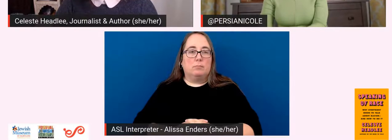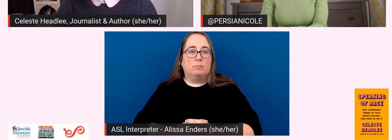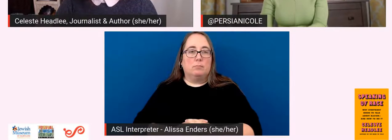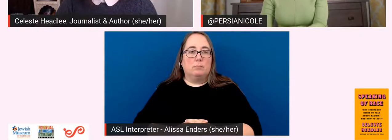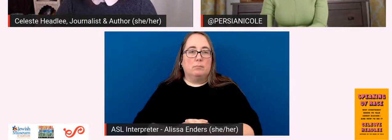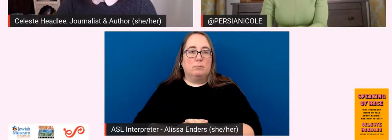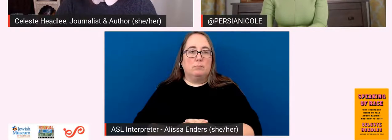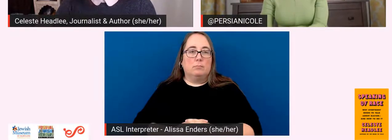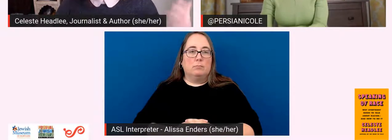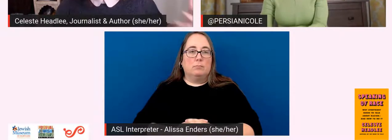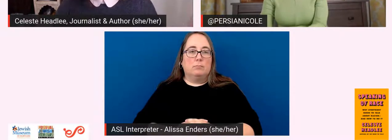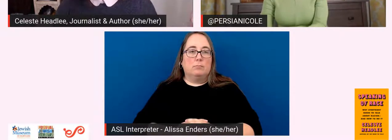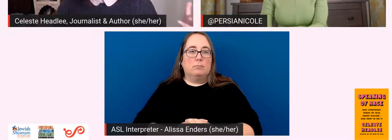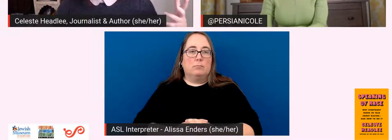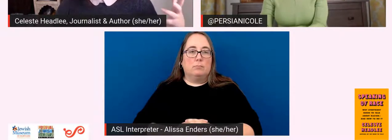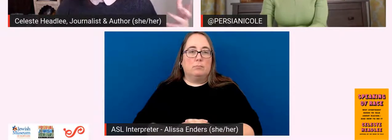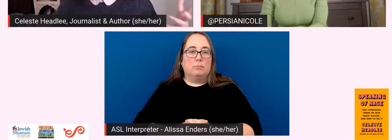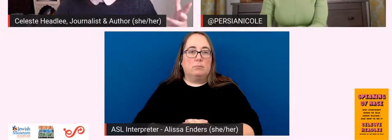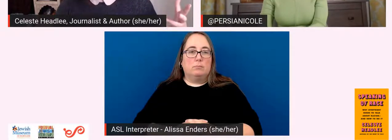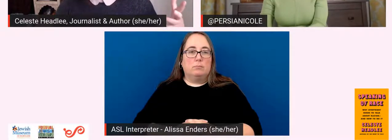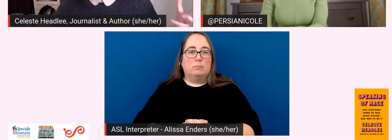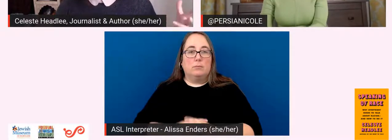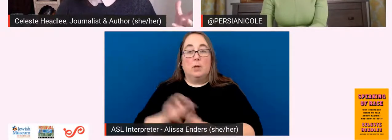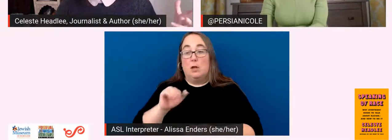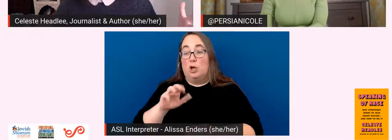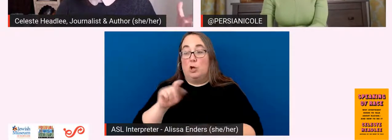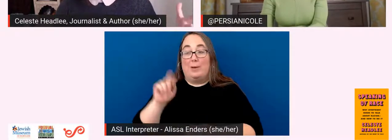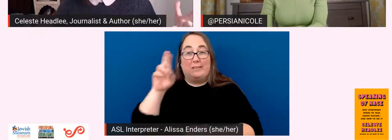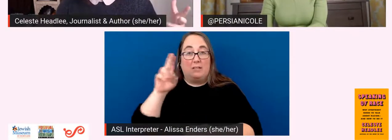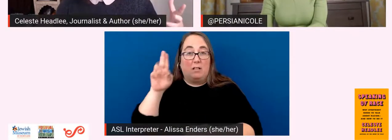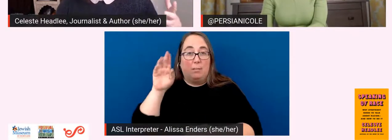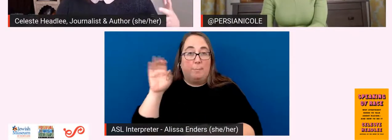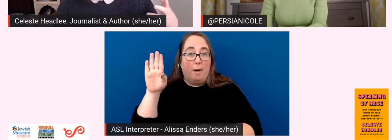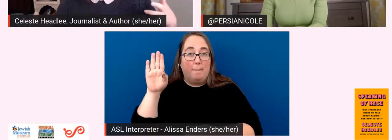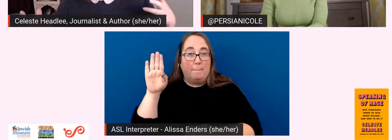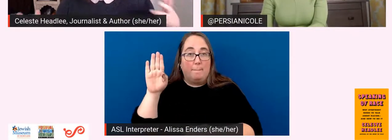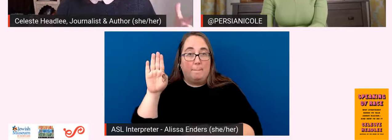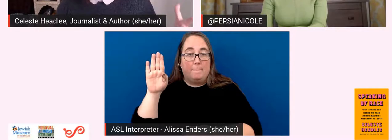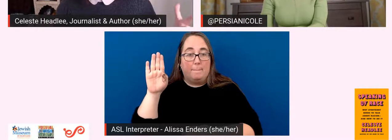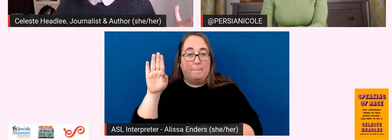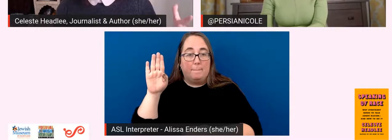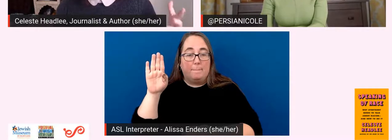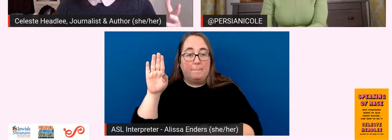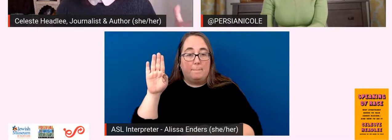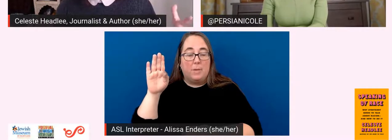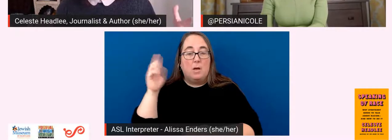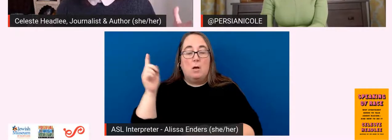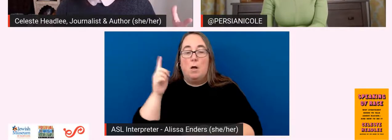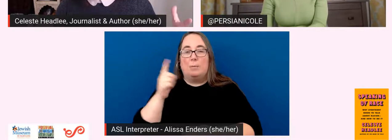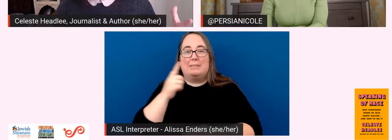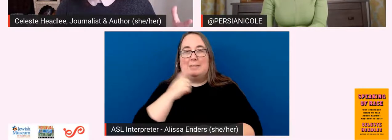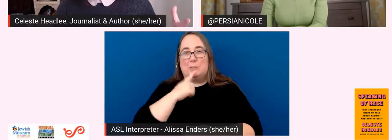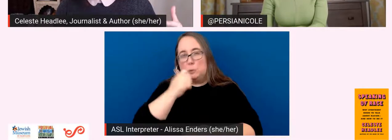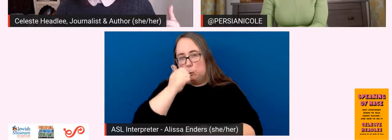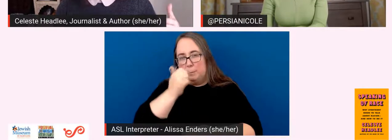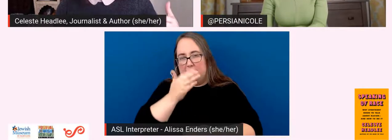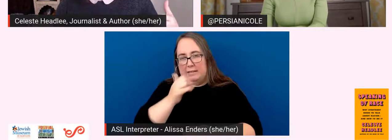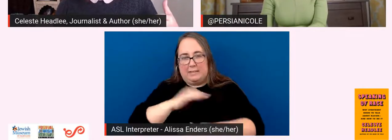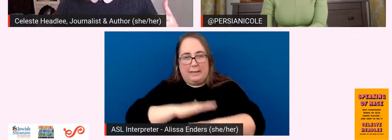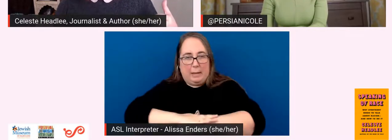is, your racist Uncle Bob, right? Mm-hmm. Who always says stupid things at the